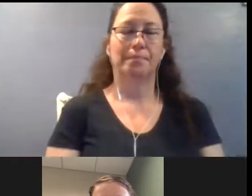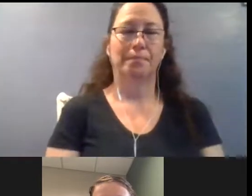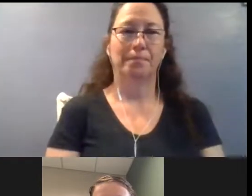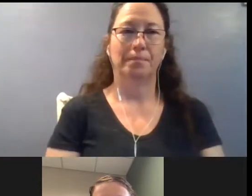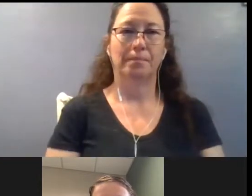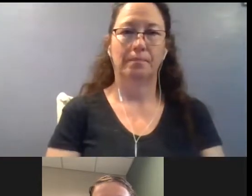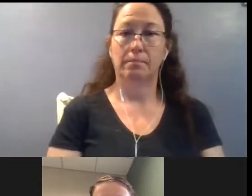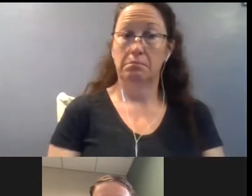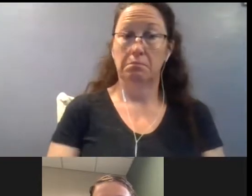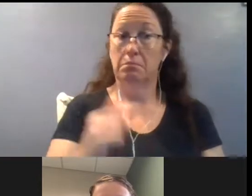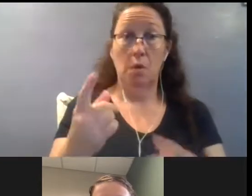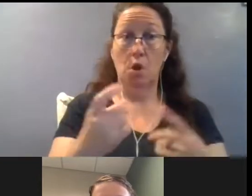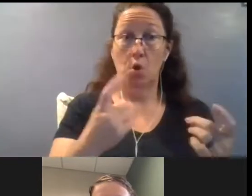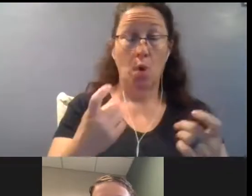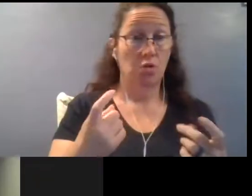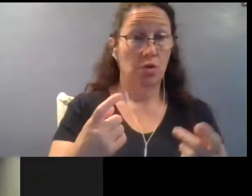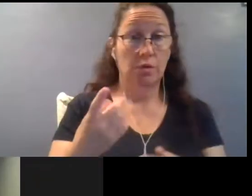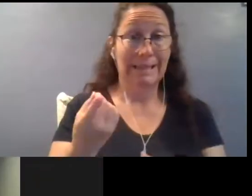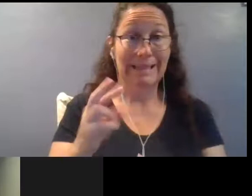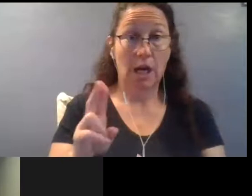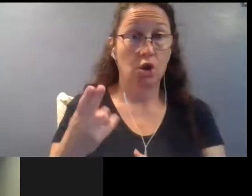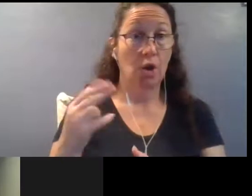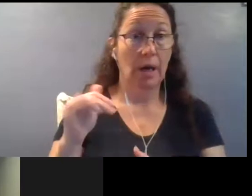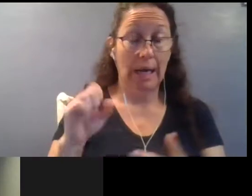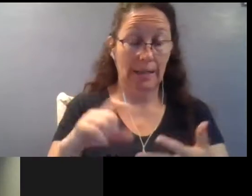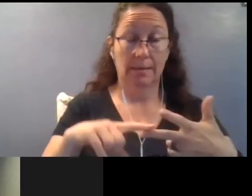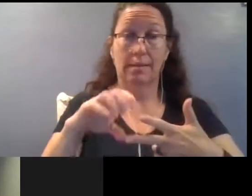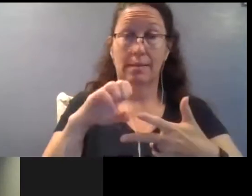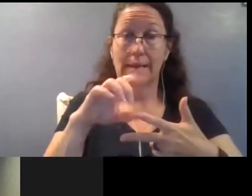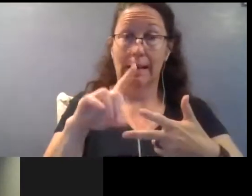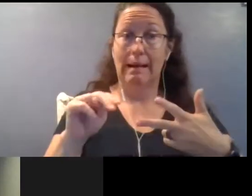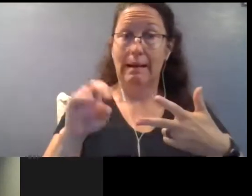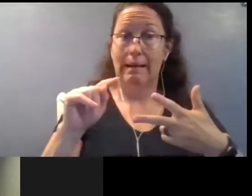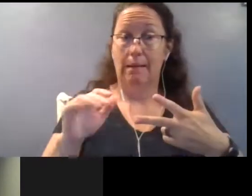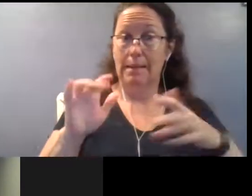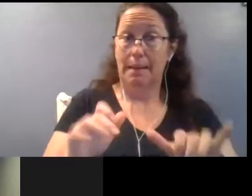there's any other questions for Dr. Hayes, Sharae, Ed, or Nita, please type them in now.